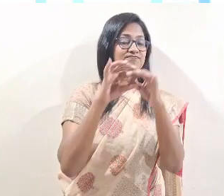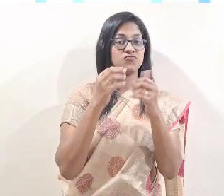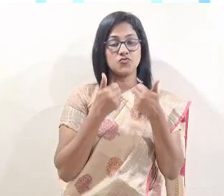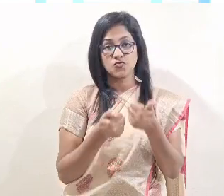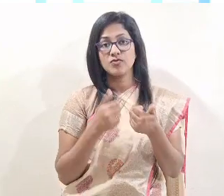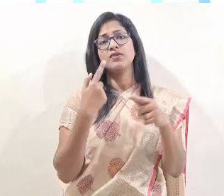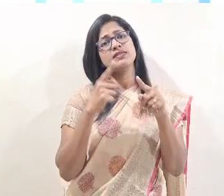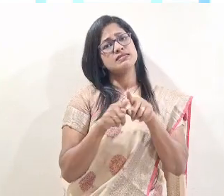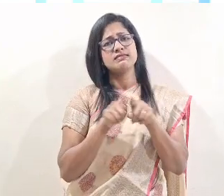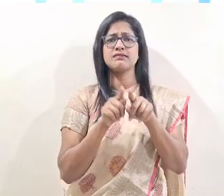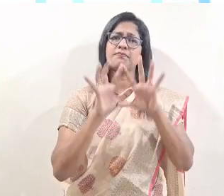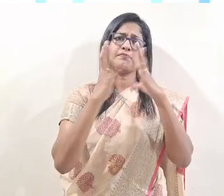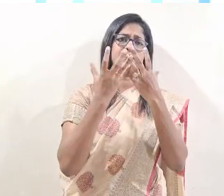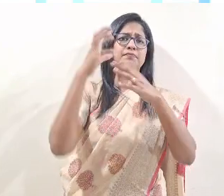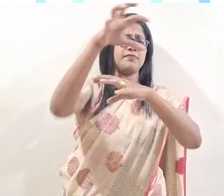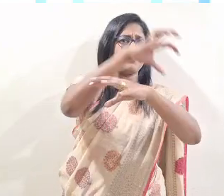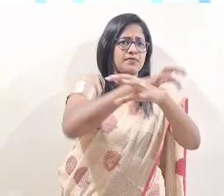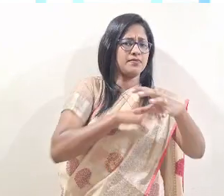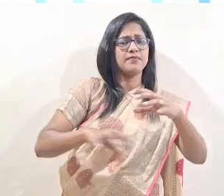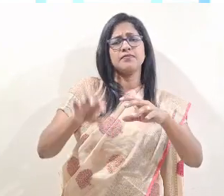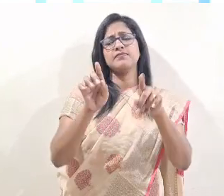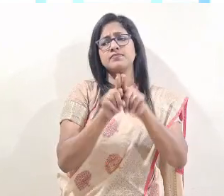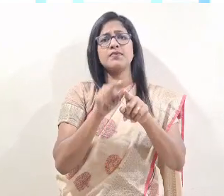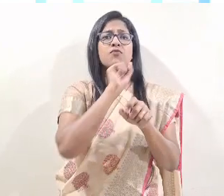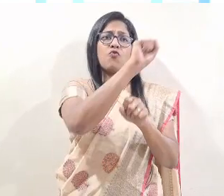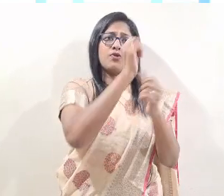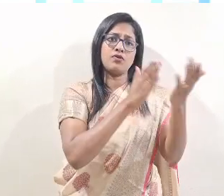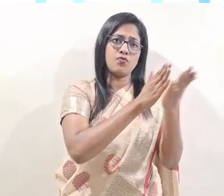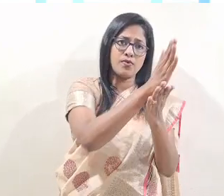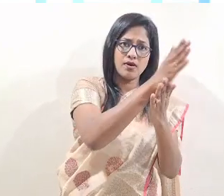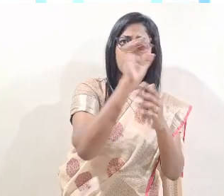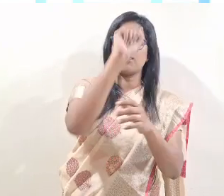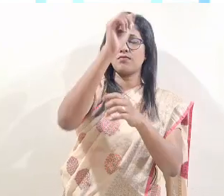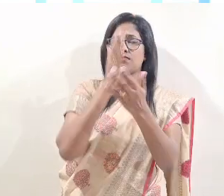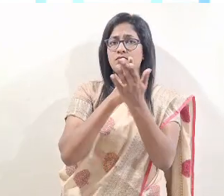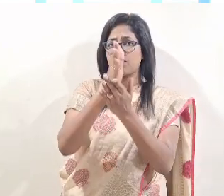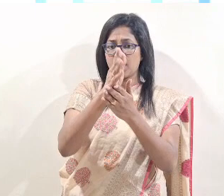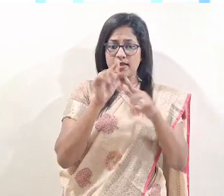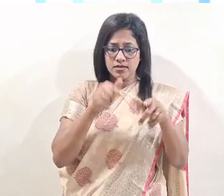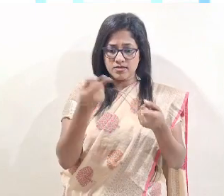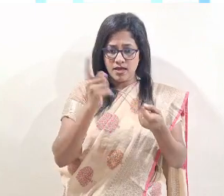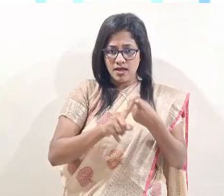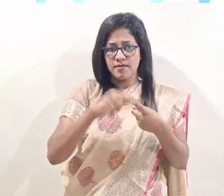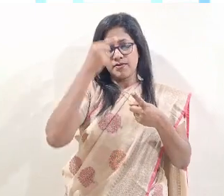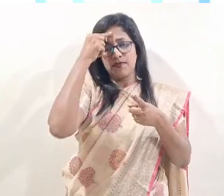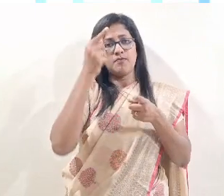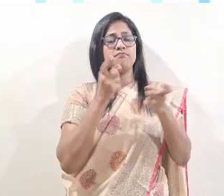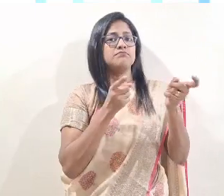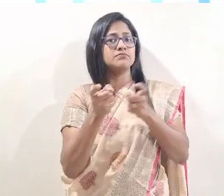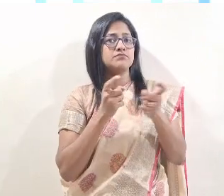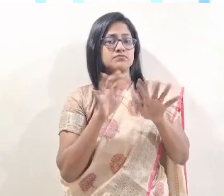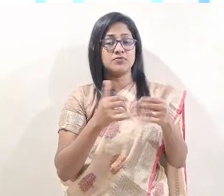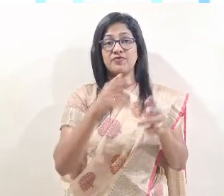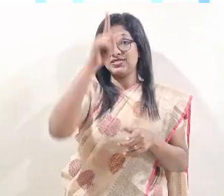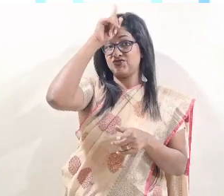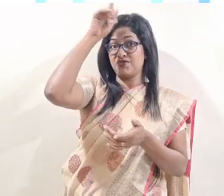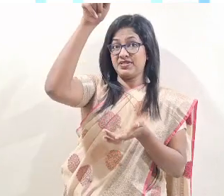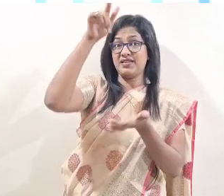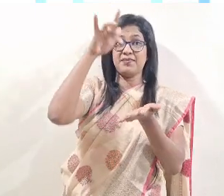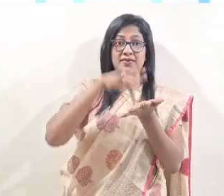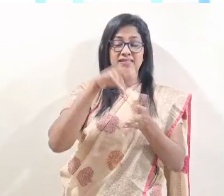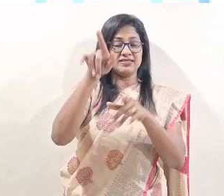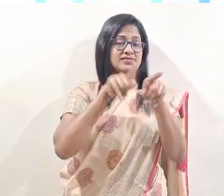probably every country needs to find its own way how to deal with these situations. In Germany, for